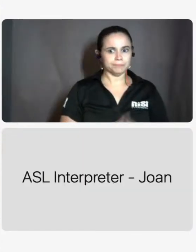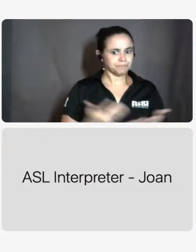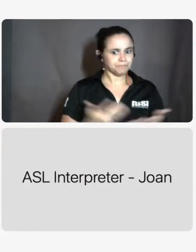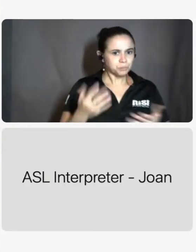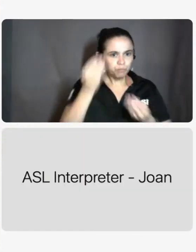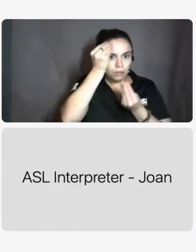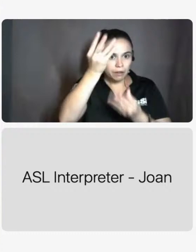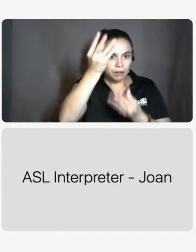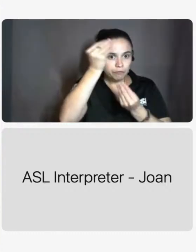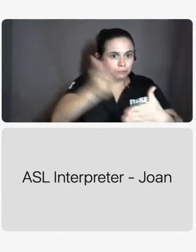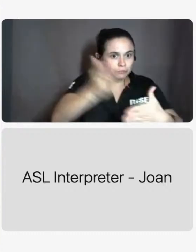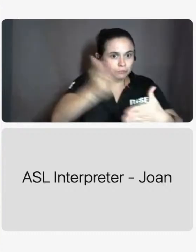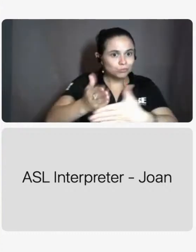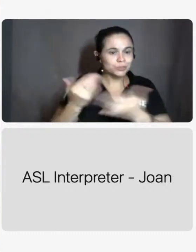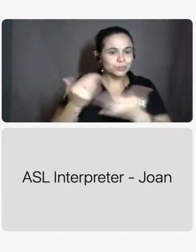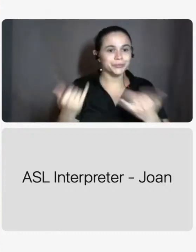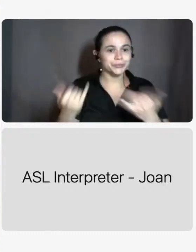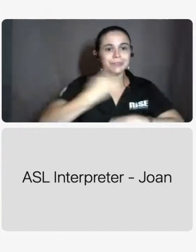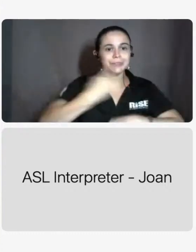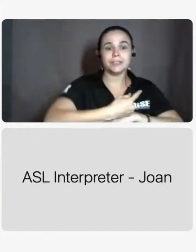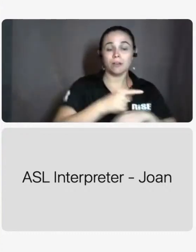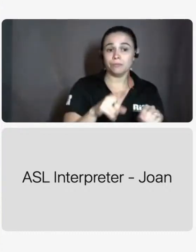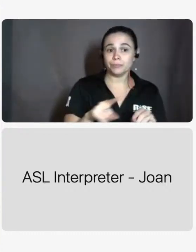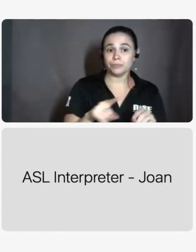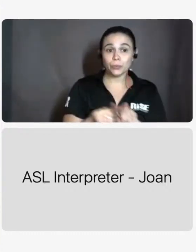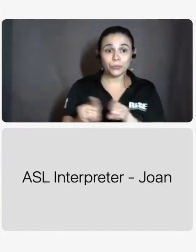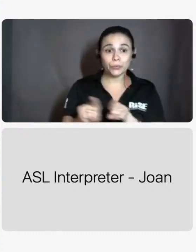again. I think tonight,